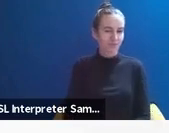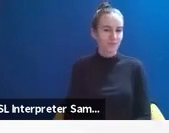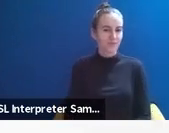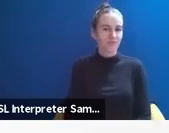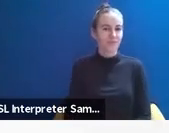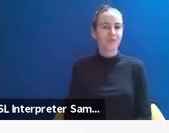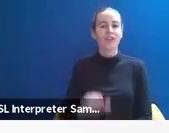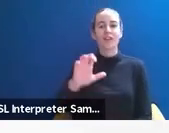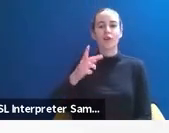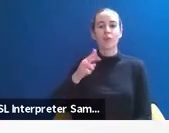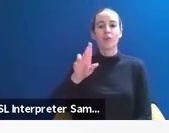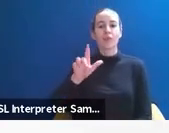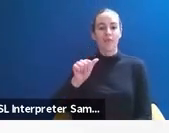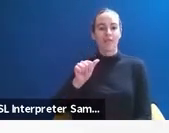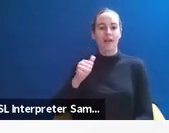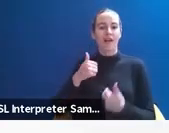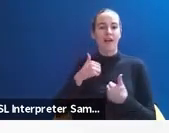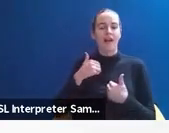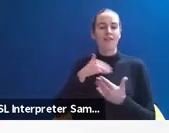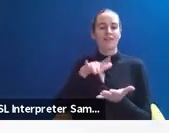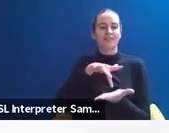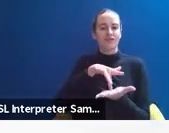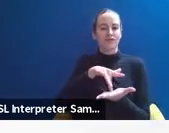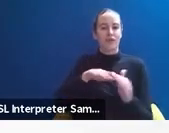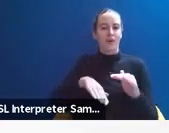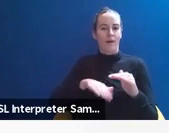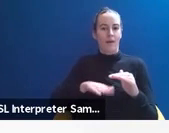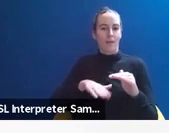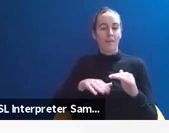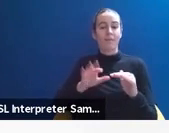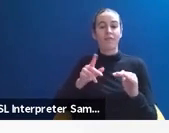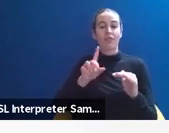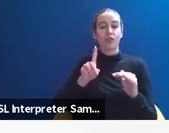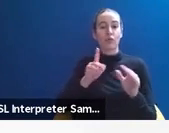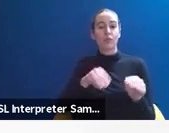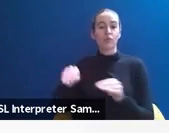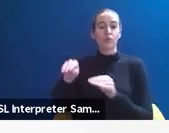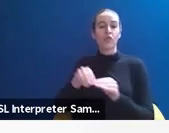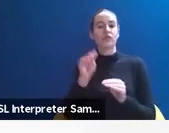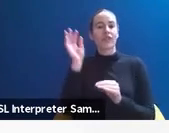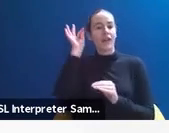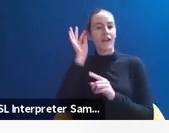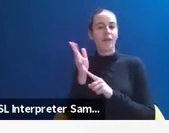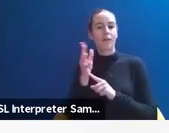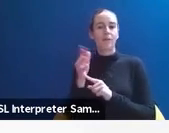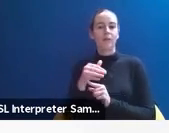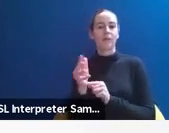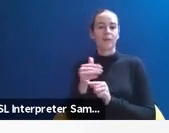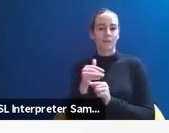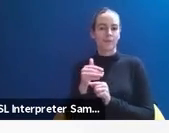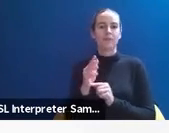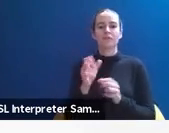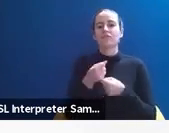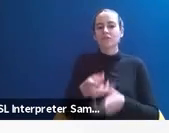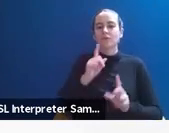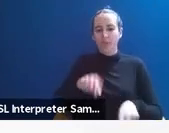over the hair cells at the bottom, and as the fluid moves, the hair cells bend, creating a response.